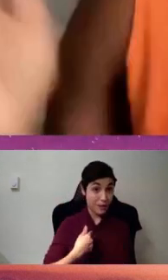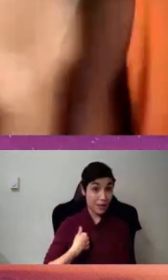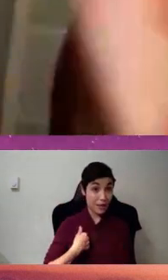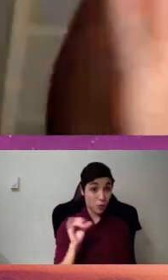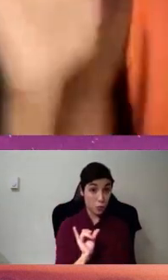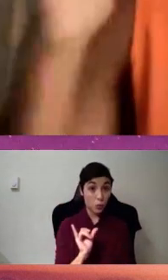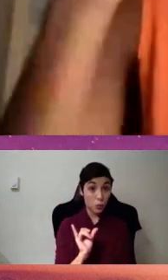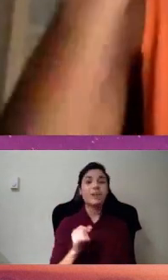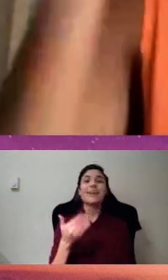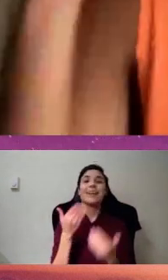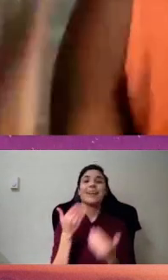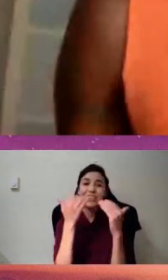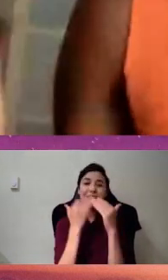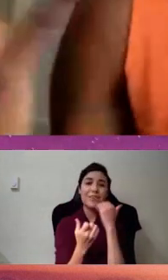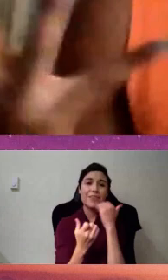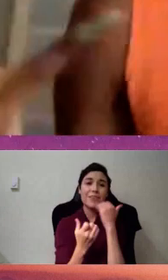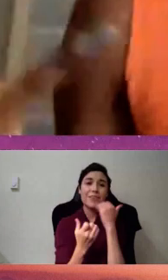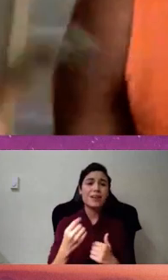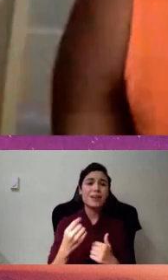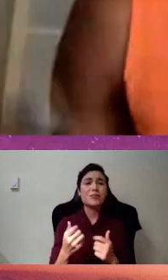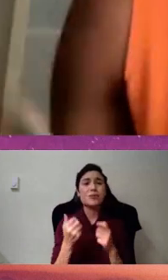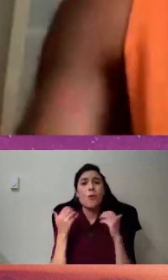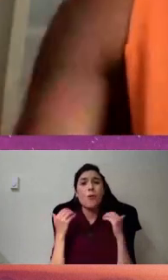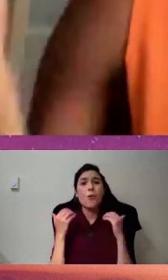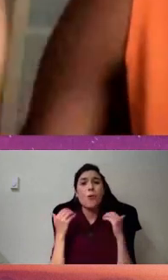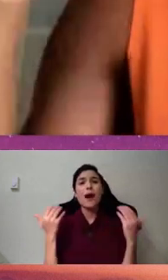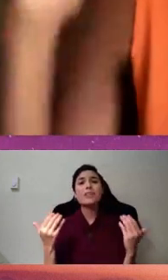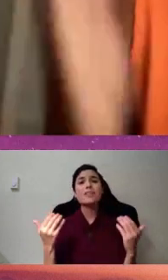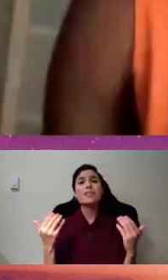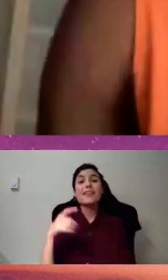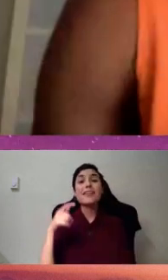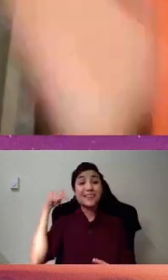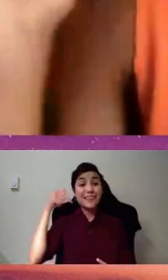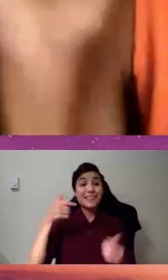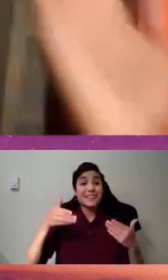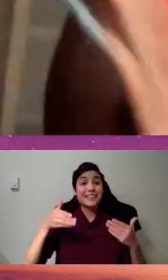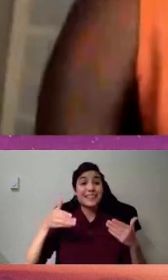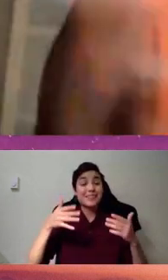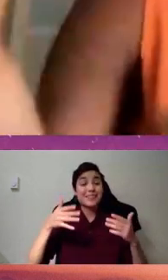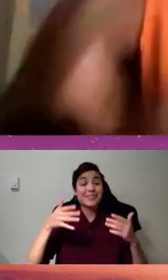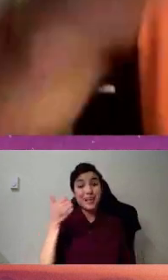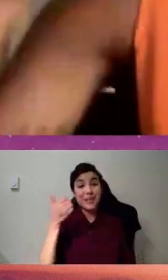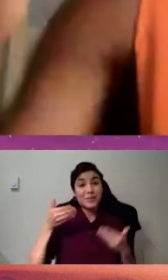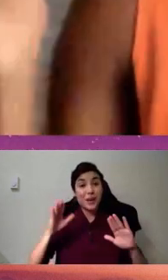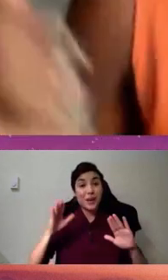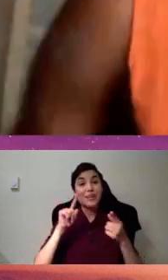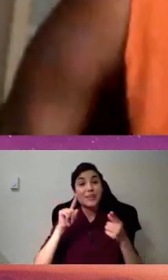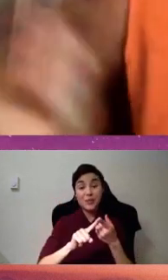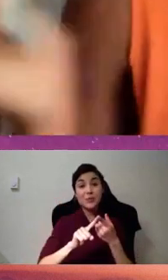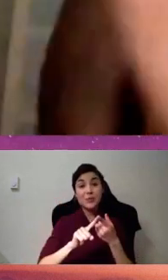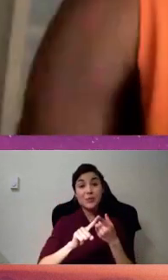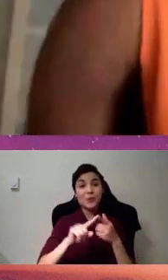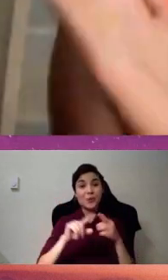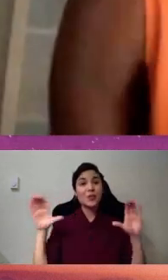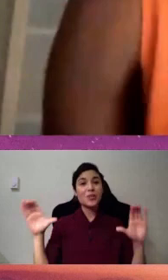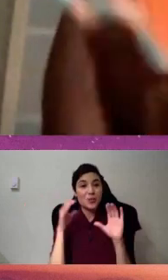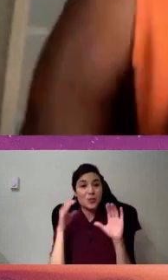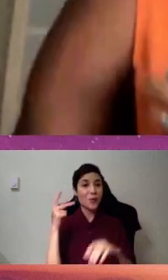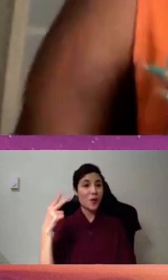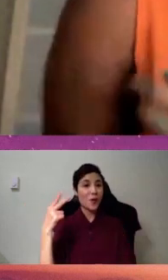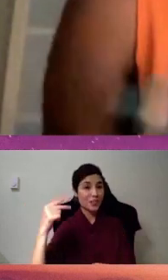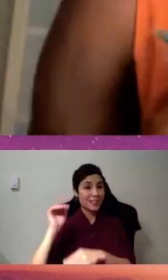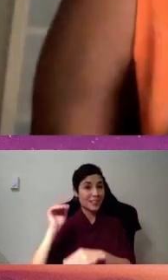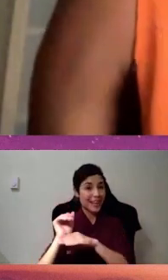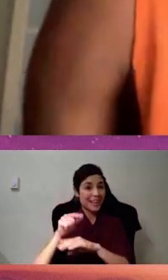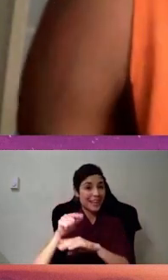much for just, this is the best way to do a Thursday. Like, this is the best dinner, you know? Thank you, just thank